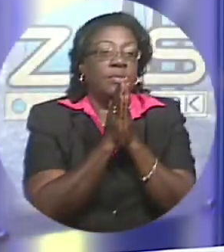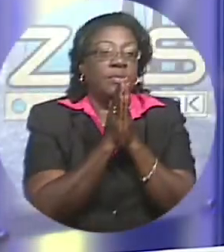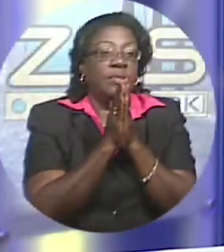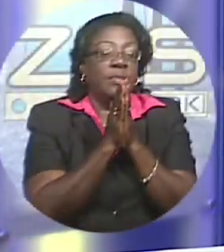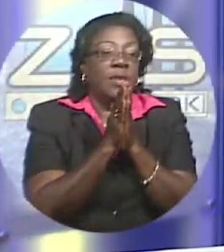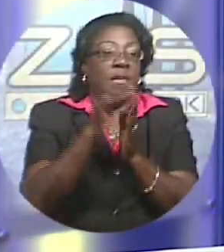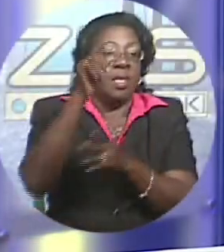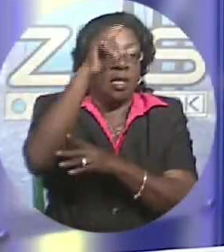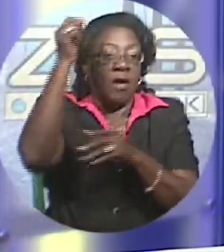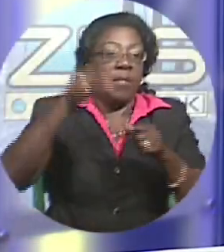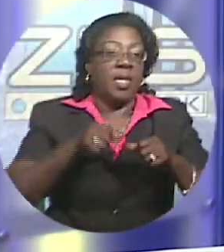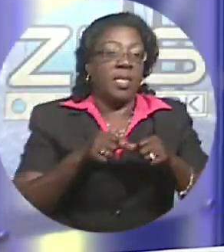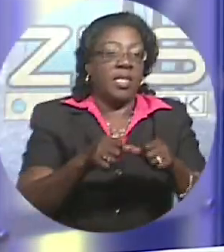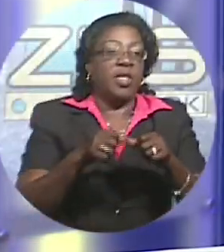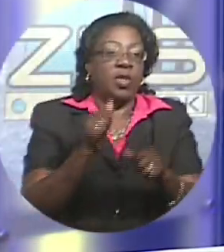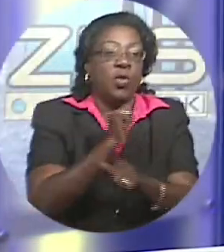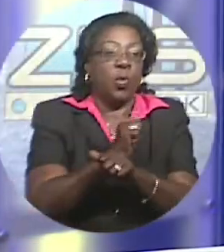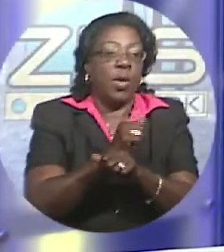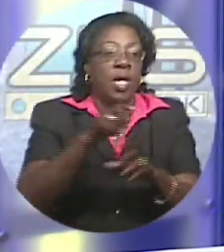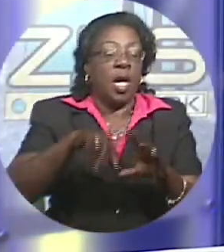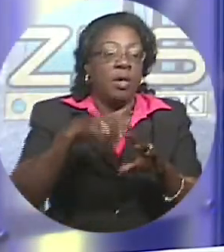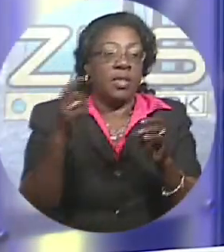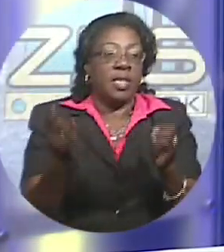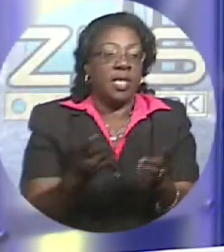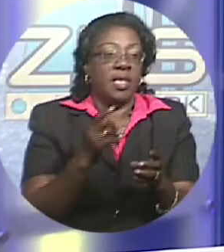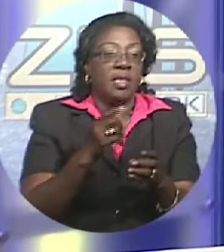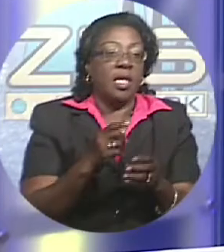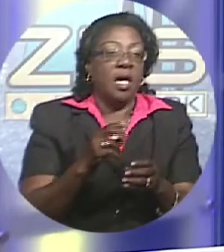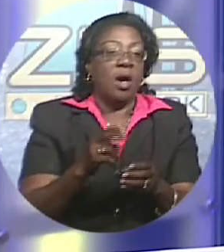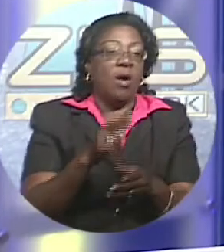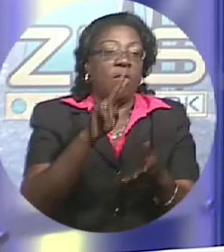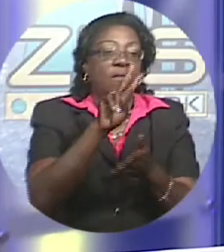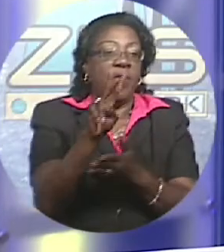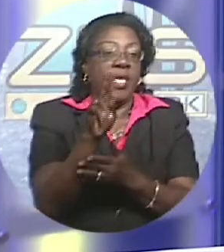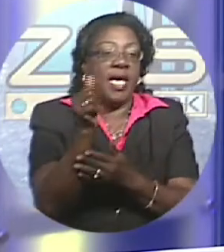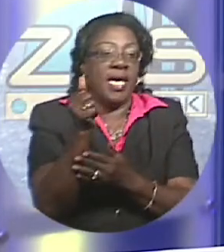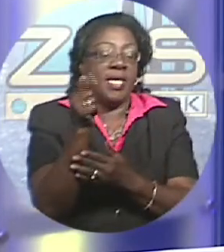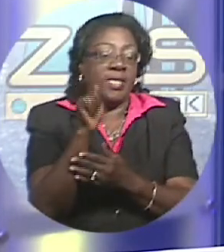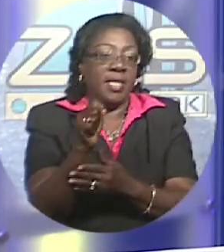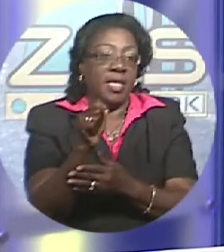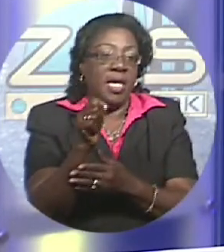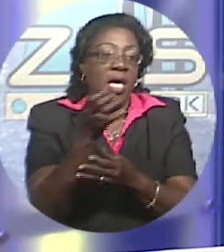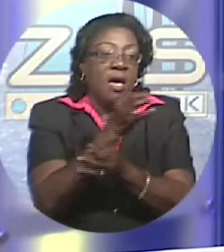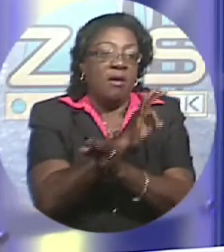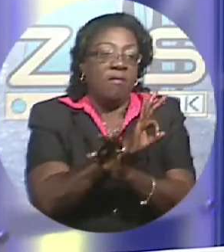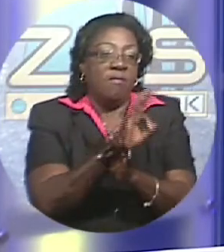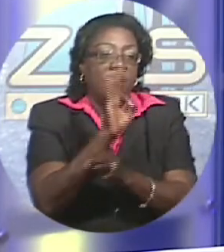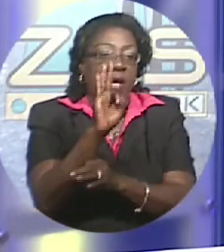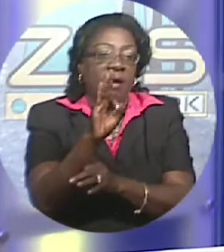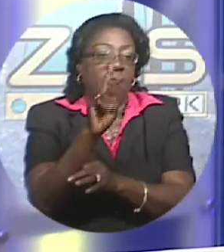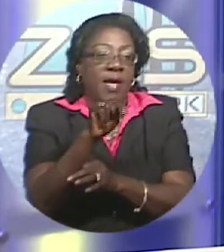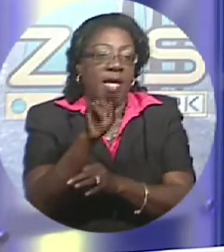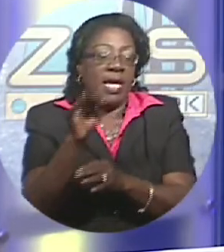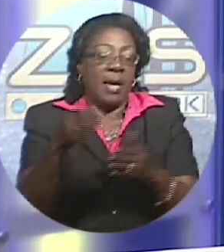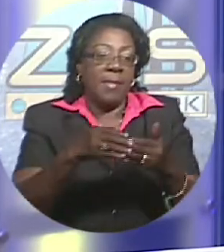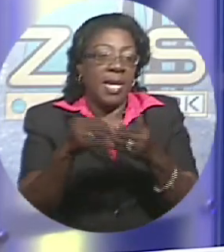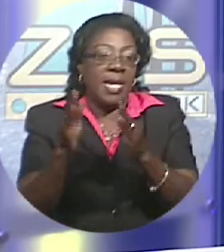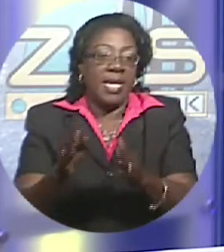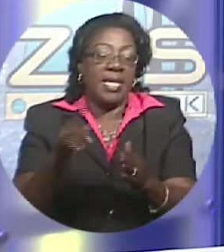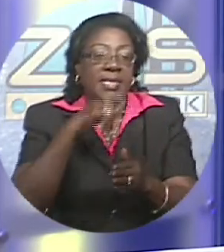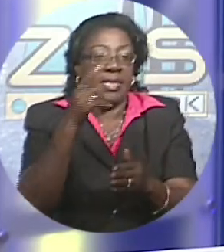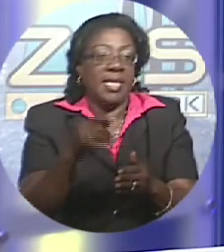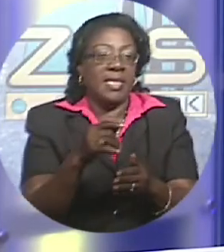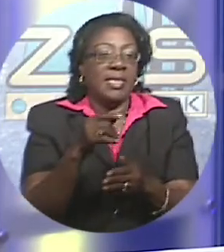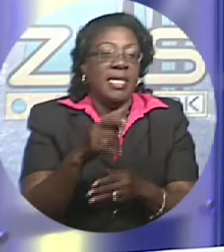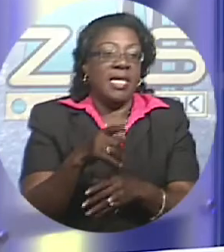While the government continues to work out details of the proposed value-added tax, Free National Movement leader Dr. Hubert Minnis says he